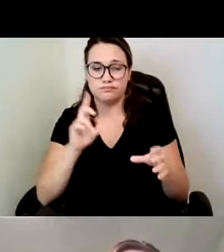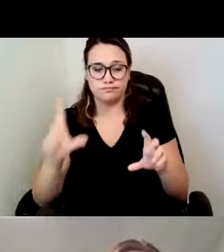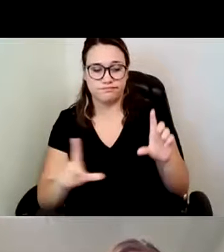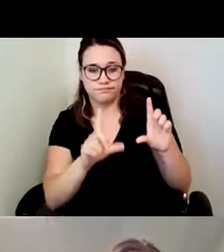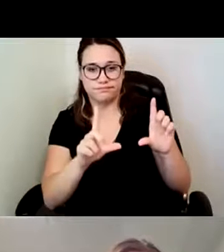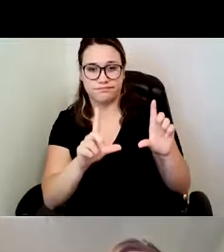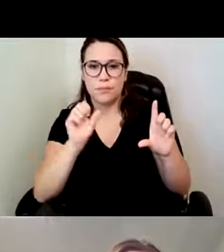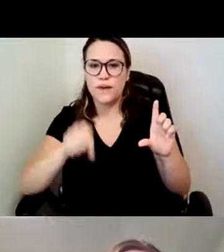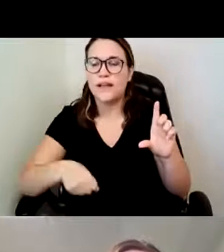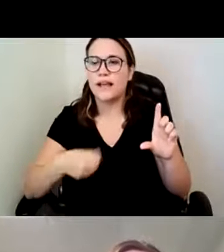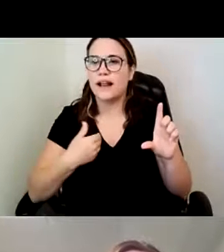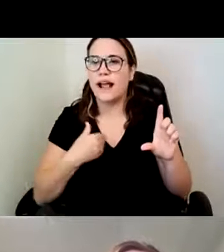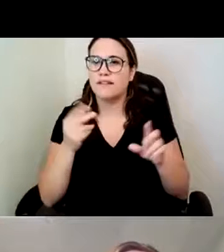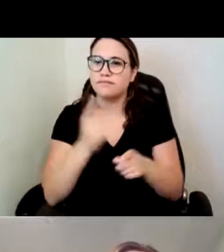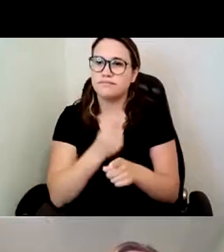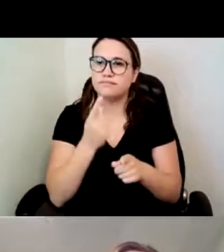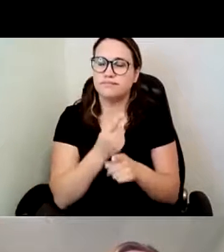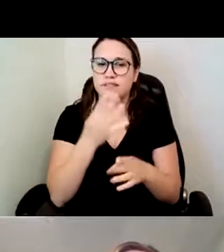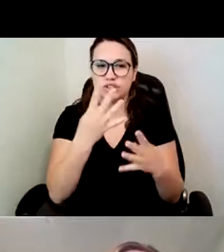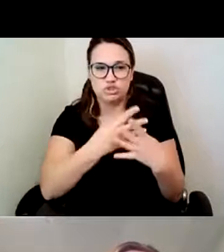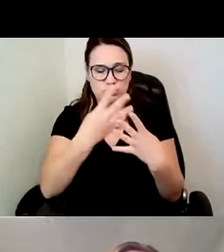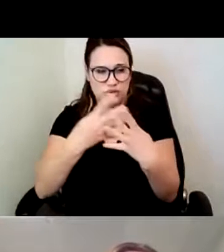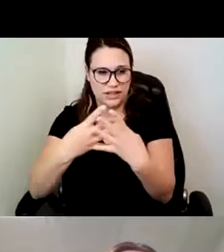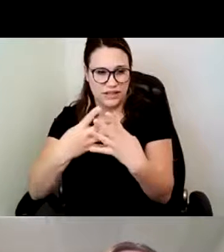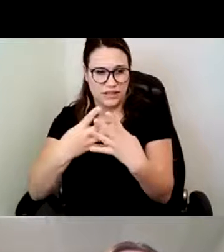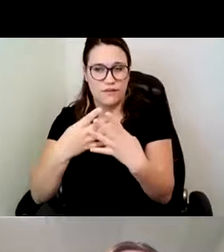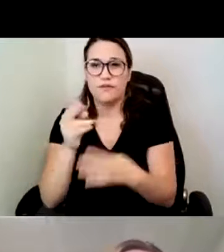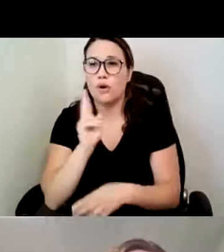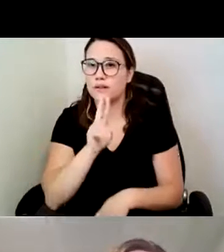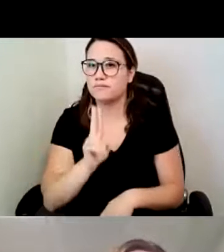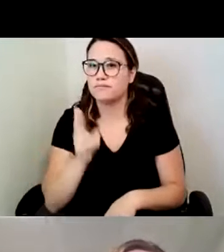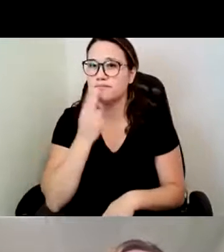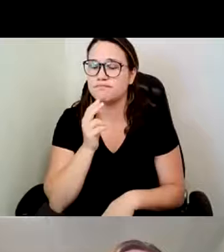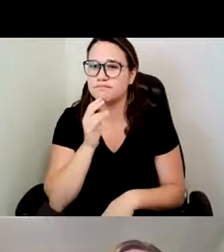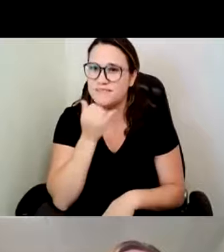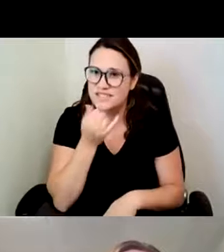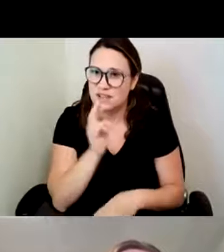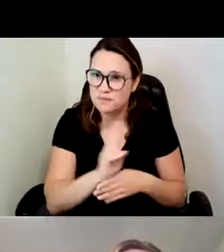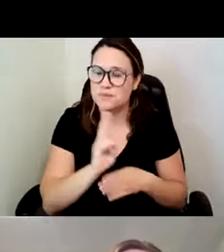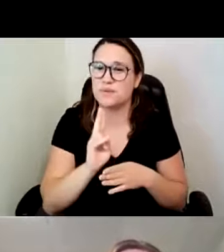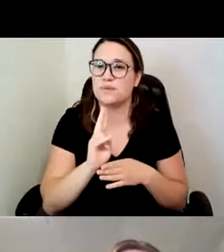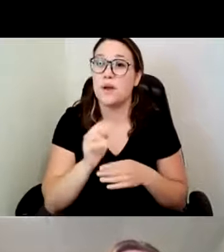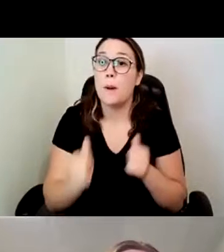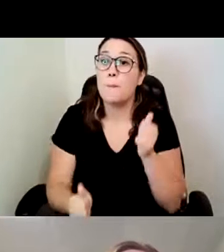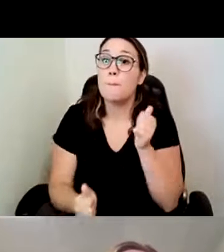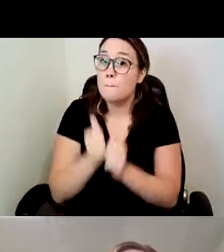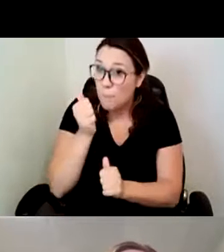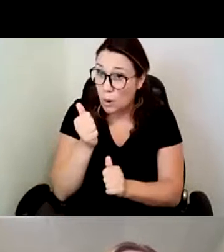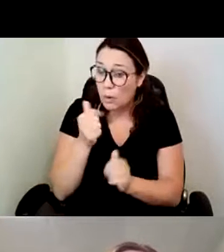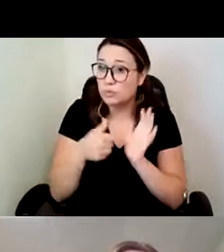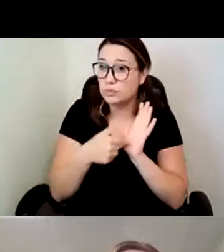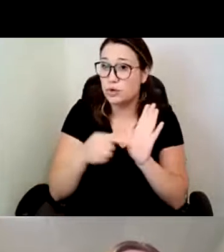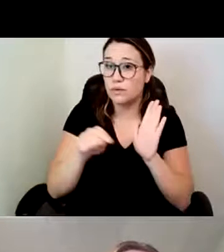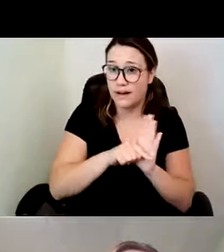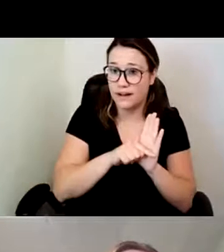in routine screening for substance misuse. Most will screen negative, but pre-screening helps